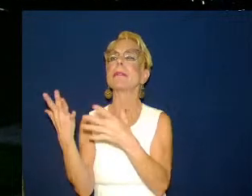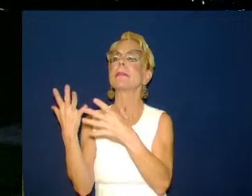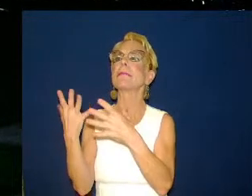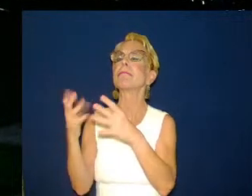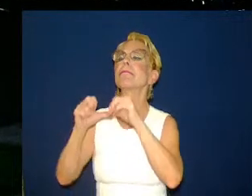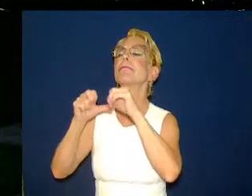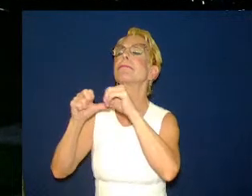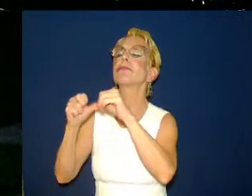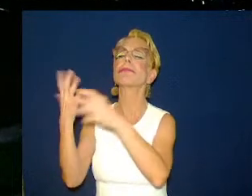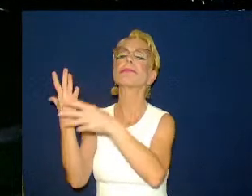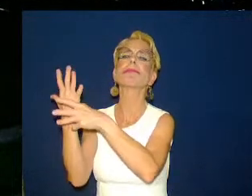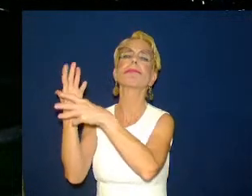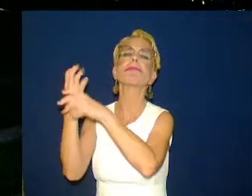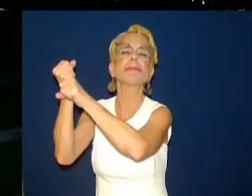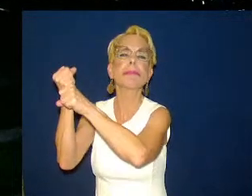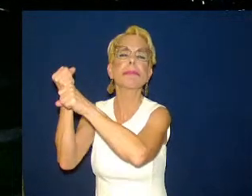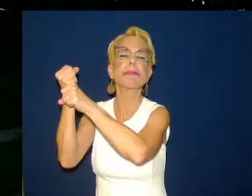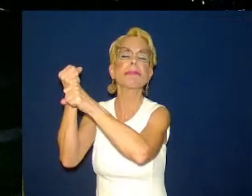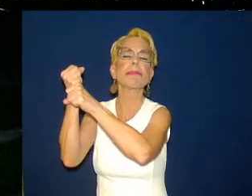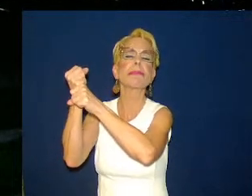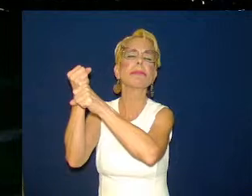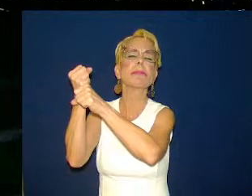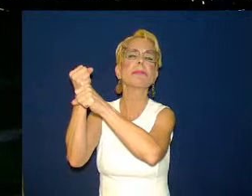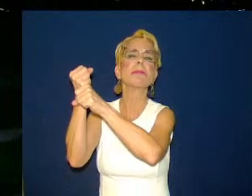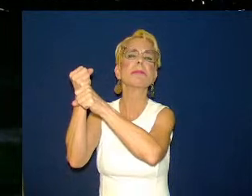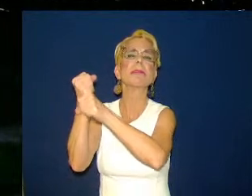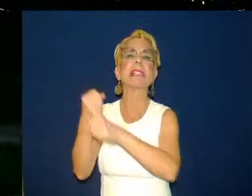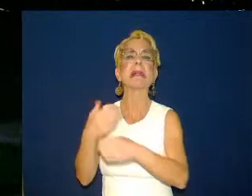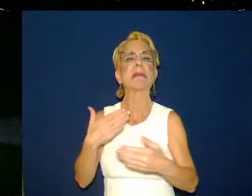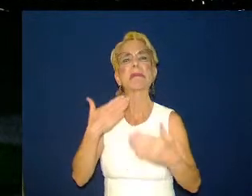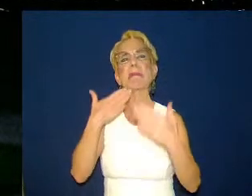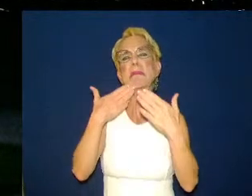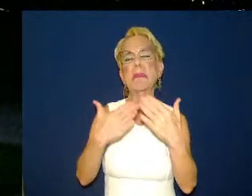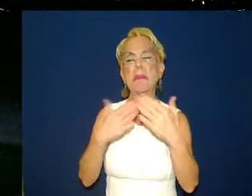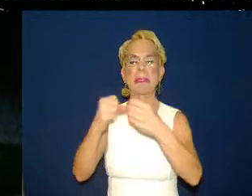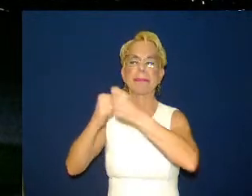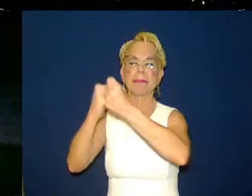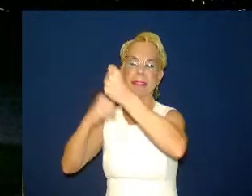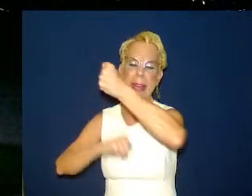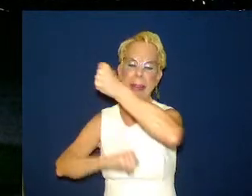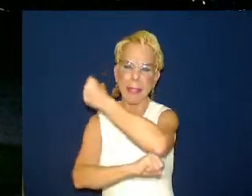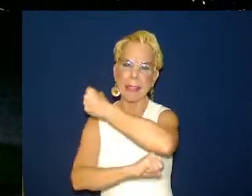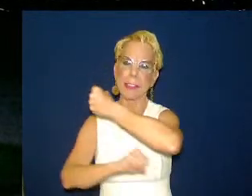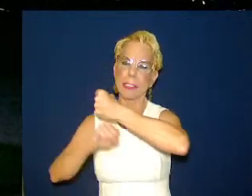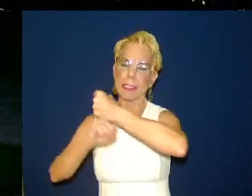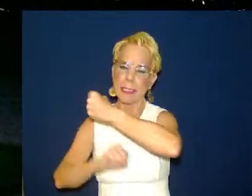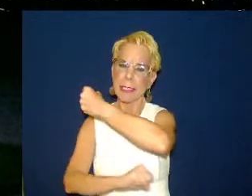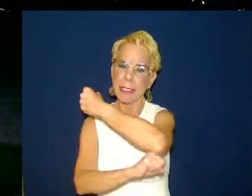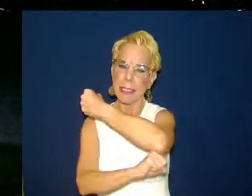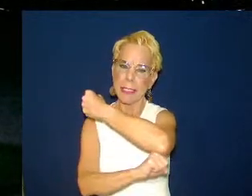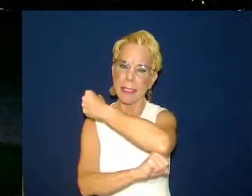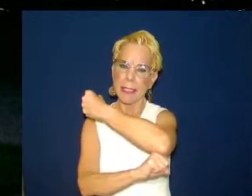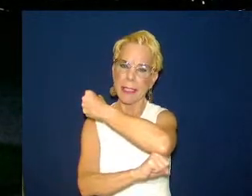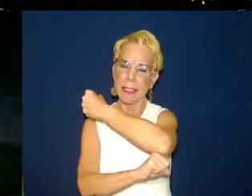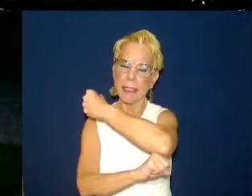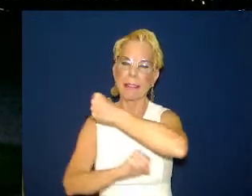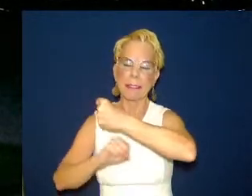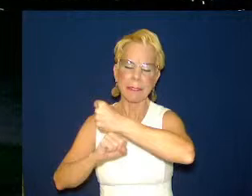They were on a solid foundation. You know, other than riding 3 miles on my bicycle yesterday,